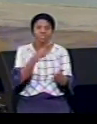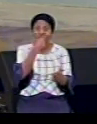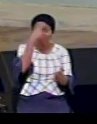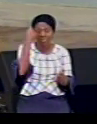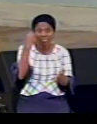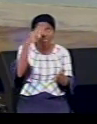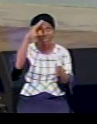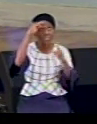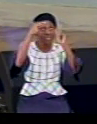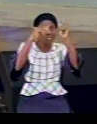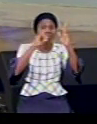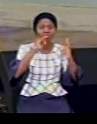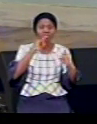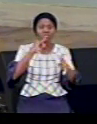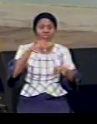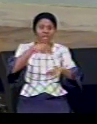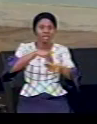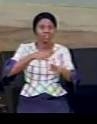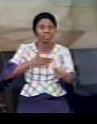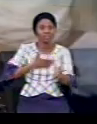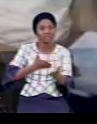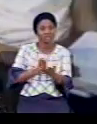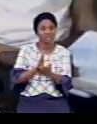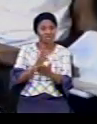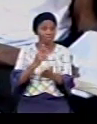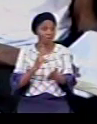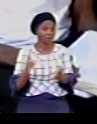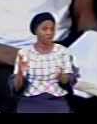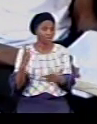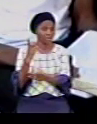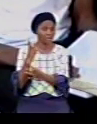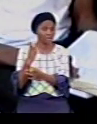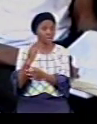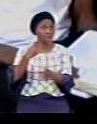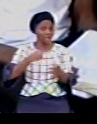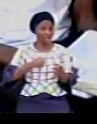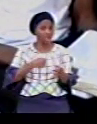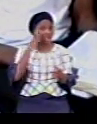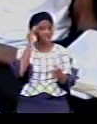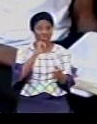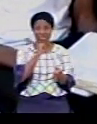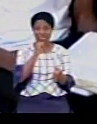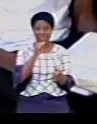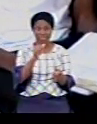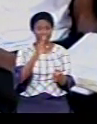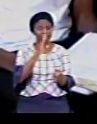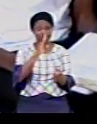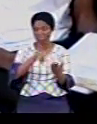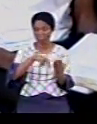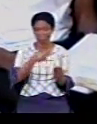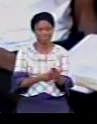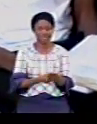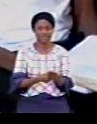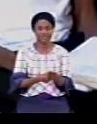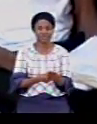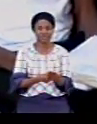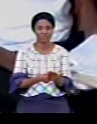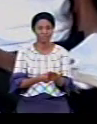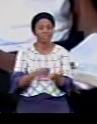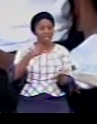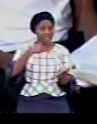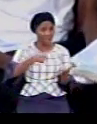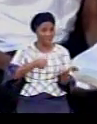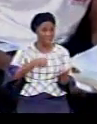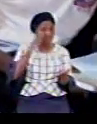because he is at my right hand, I shall not be moved.